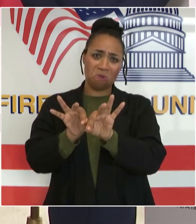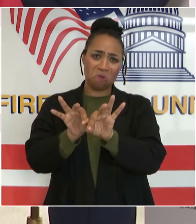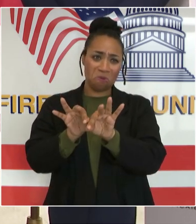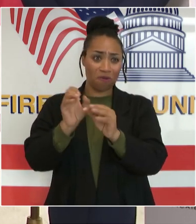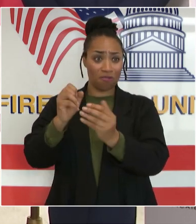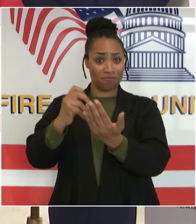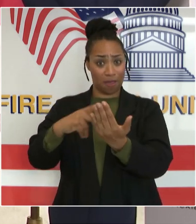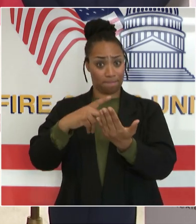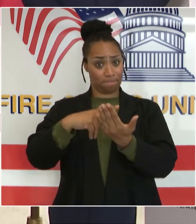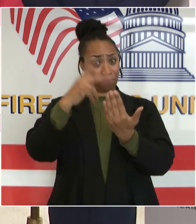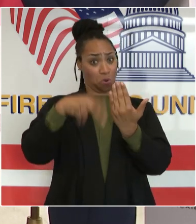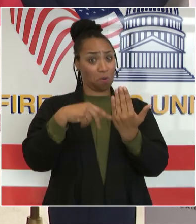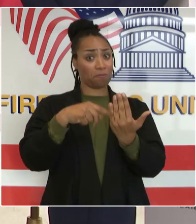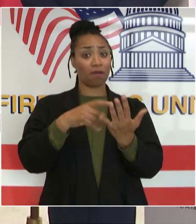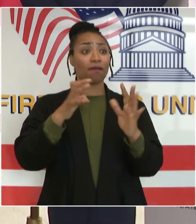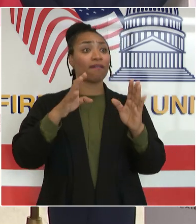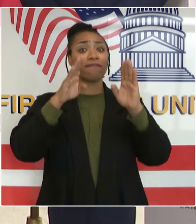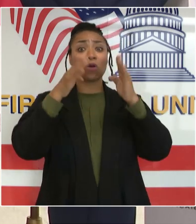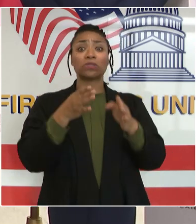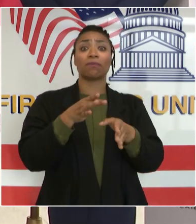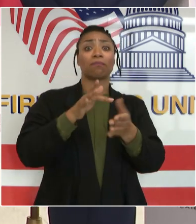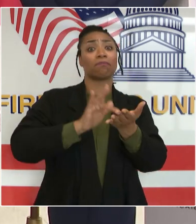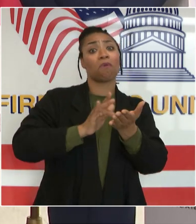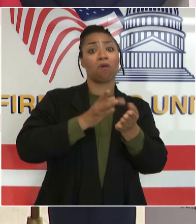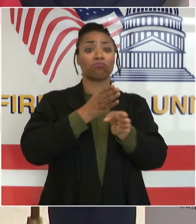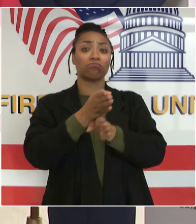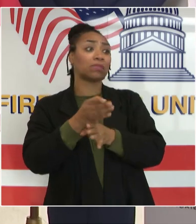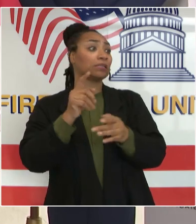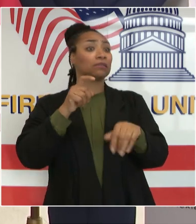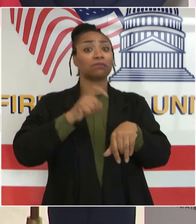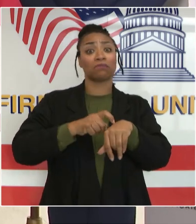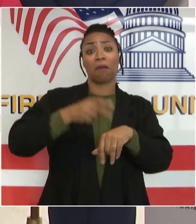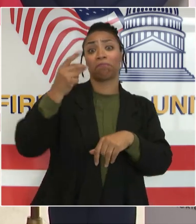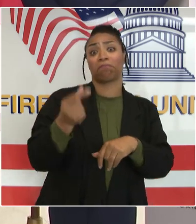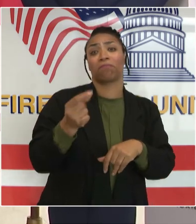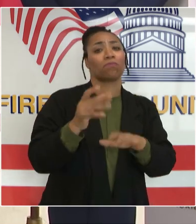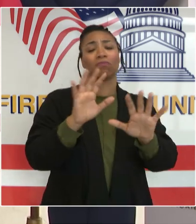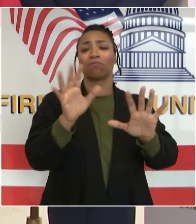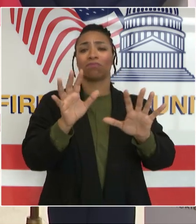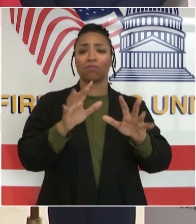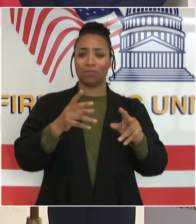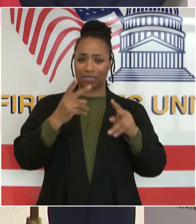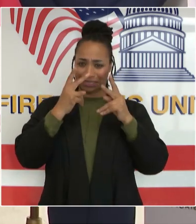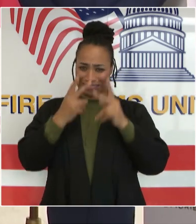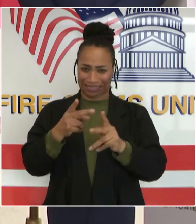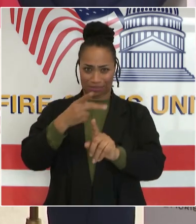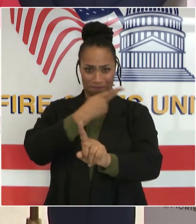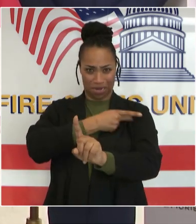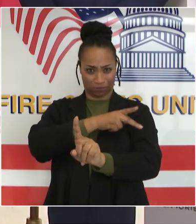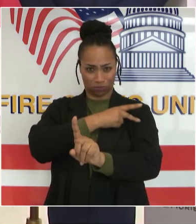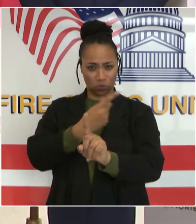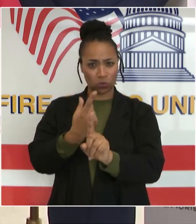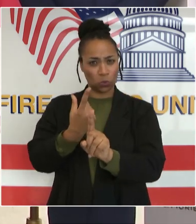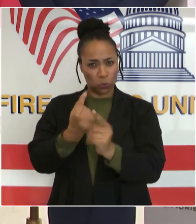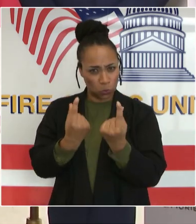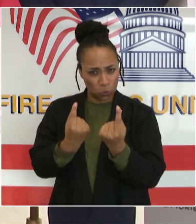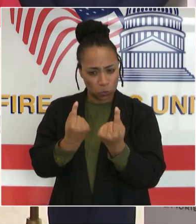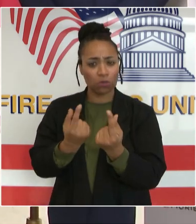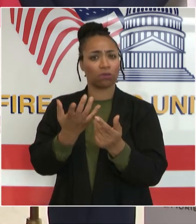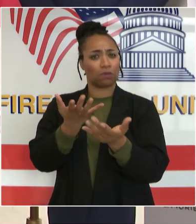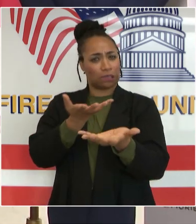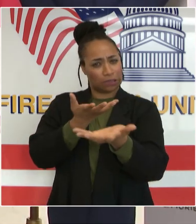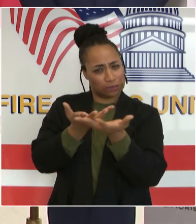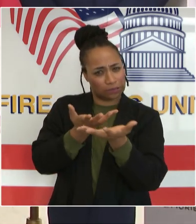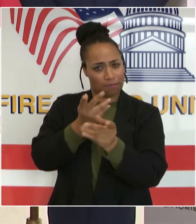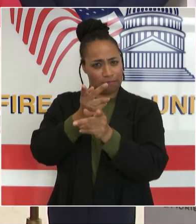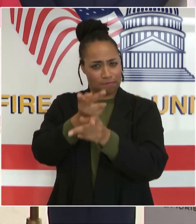the patient and the things that they're suffering from. So that's why it's important. So seconds count in certain calls, and the sooner we can get a paramedic to those